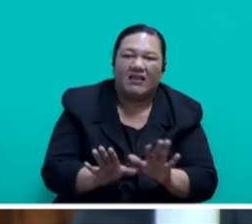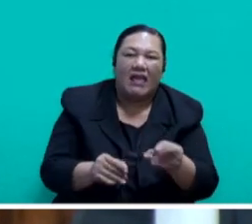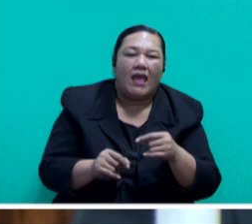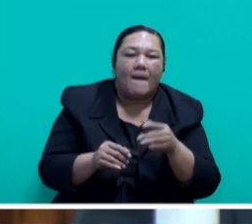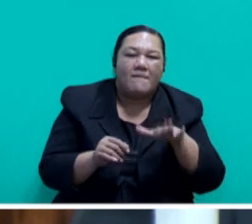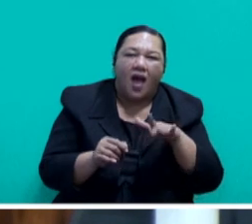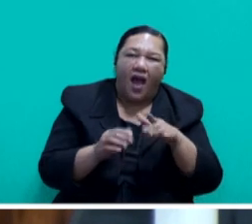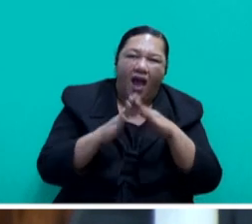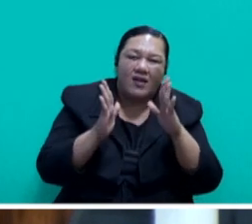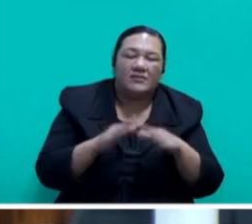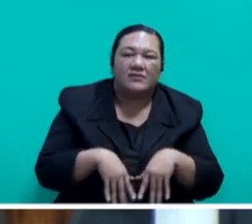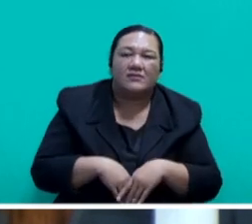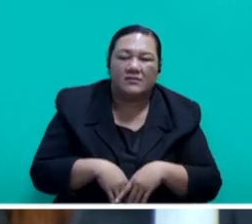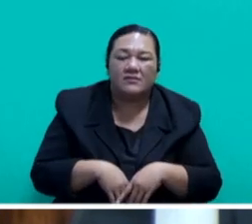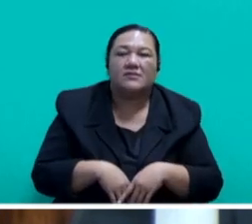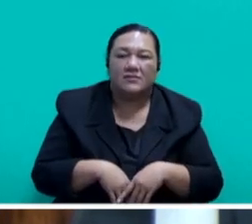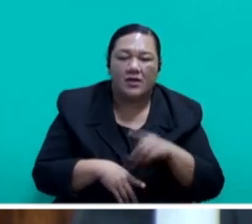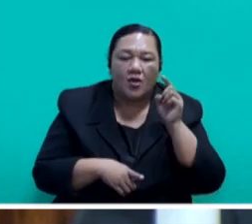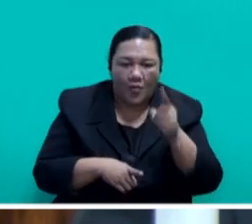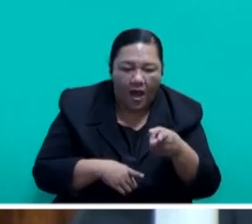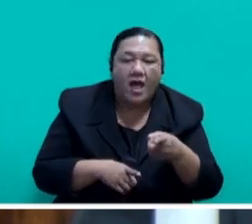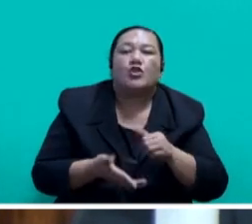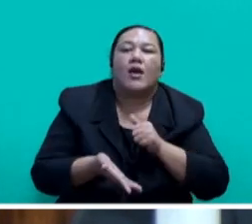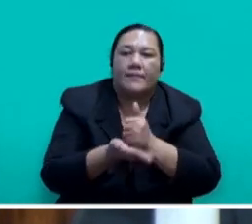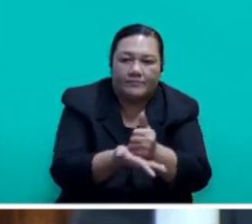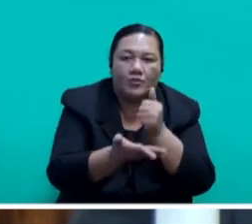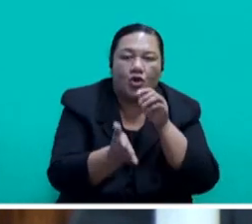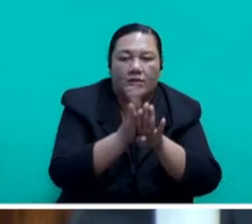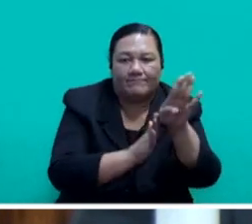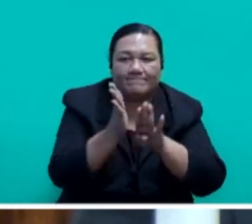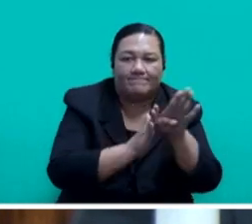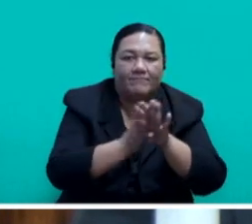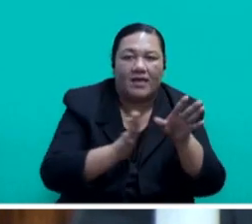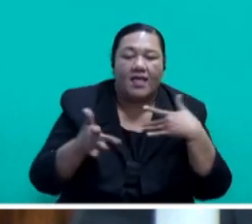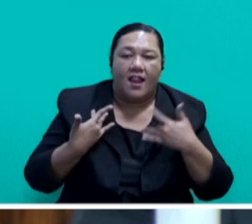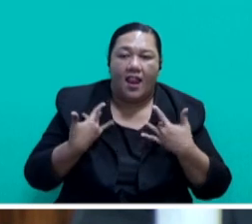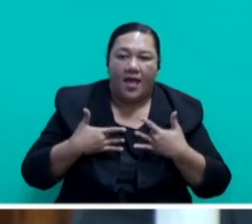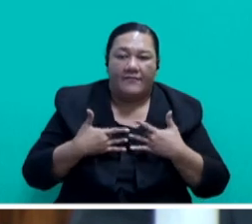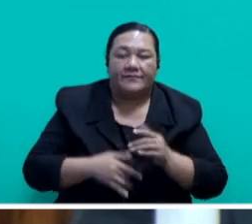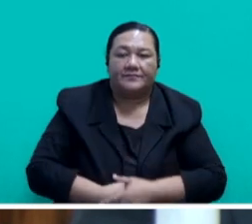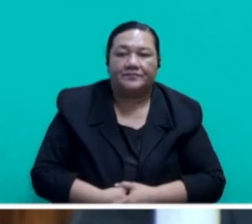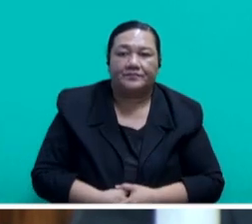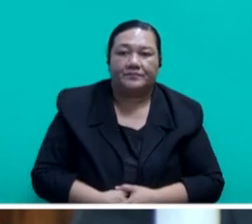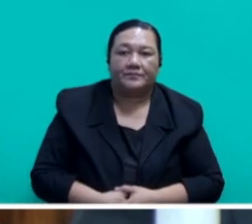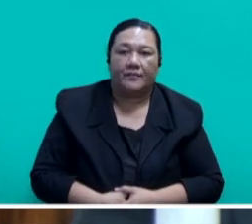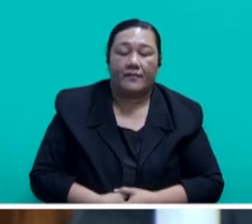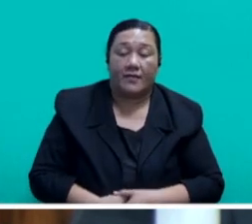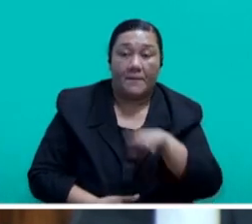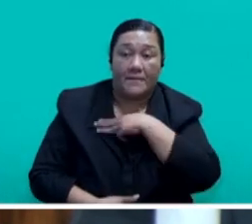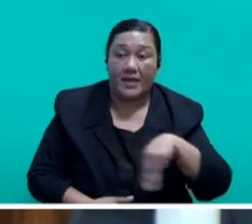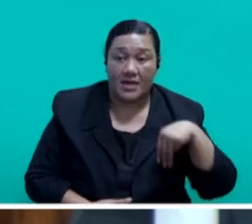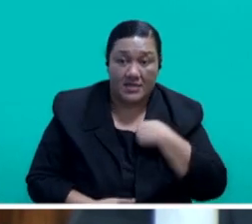significantly enhance their livelihoods. Mr. Speaker, sir, the Ministry